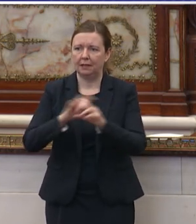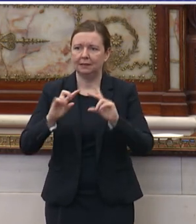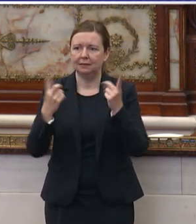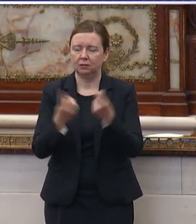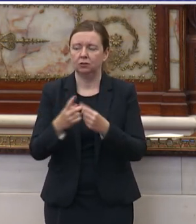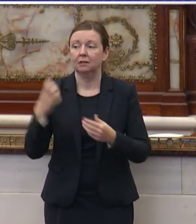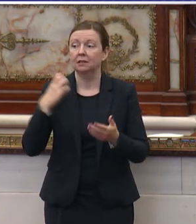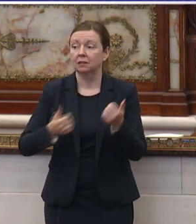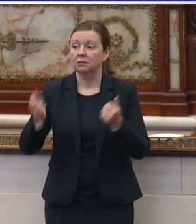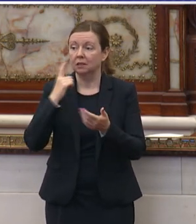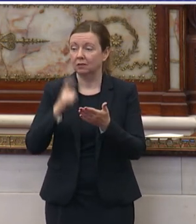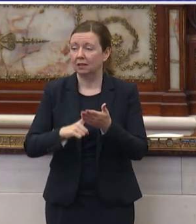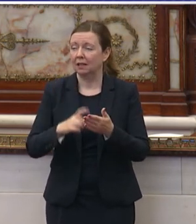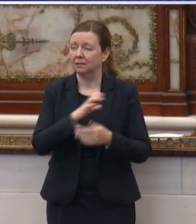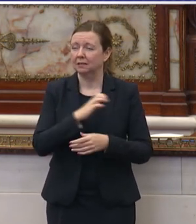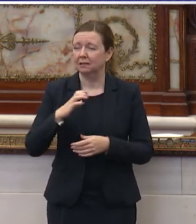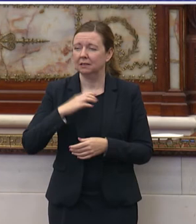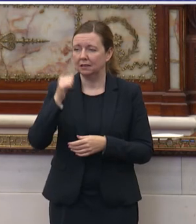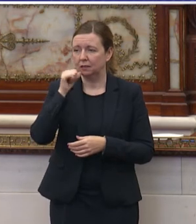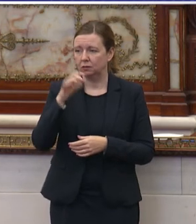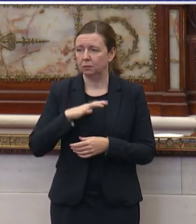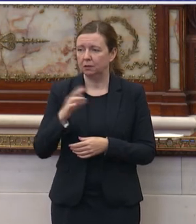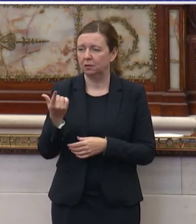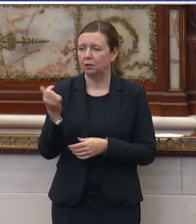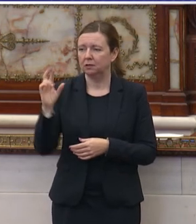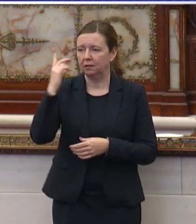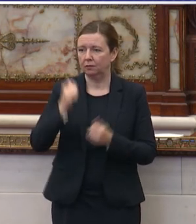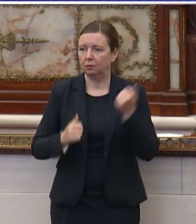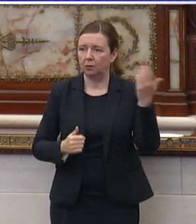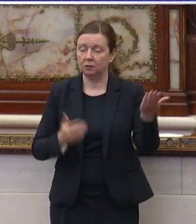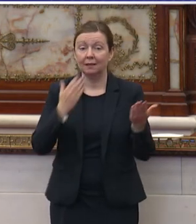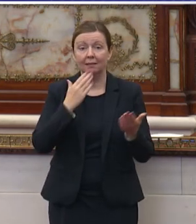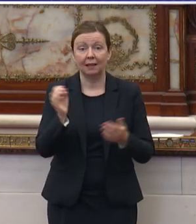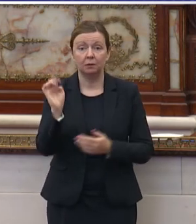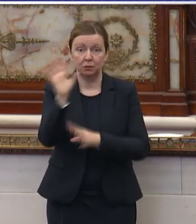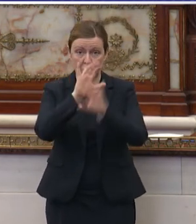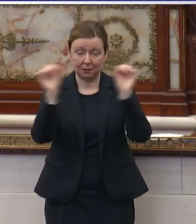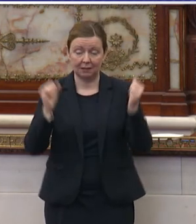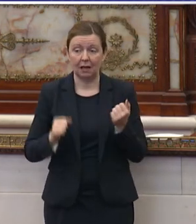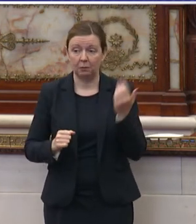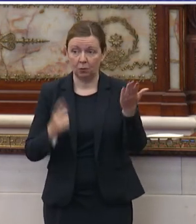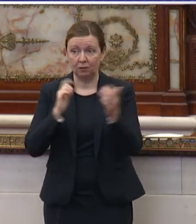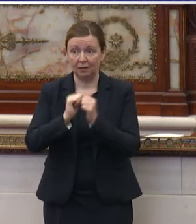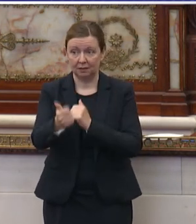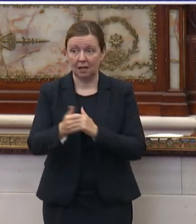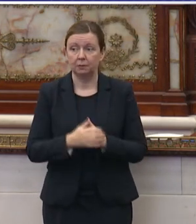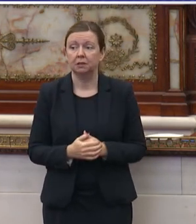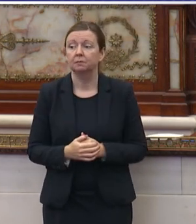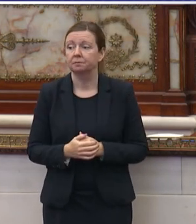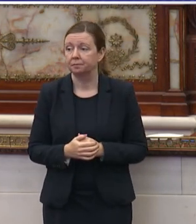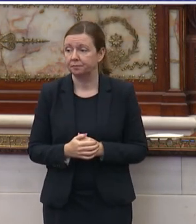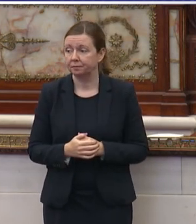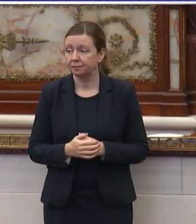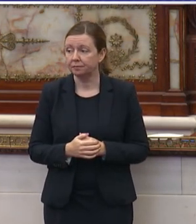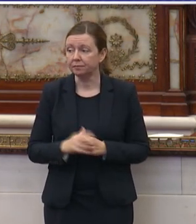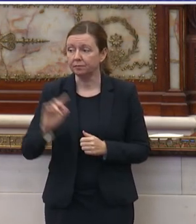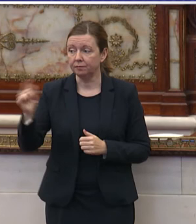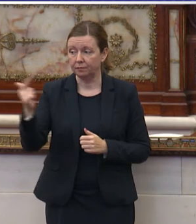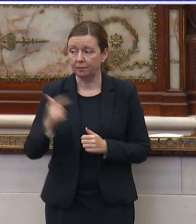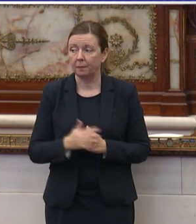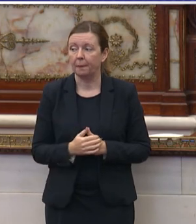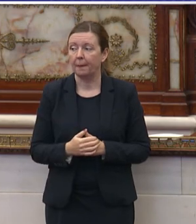Chair recognizes Councilwoman Gauthier for a motion. Thank you, Mr. President. I move for the adoption of the resolution.